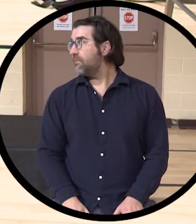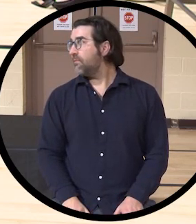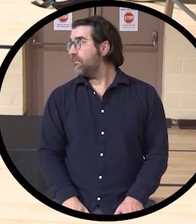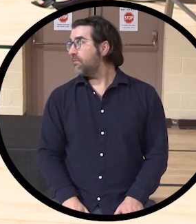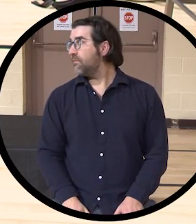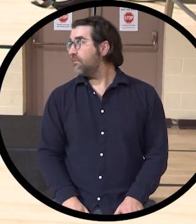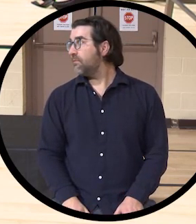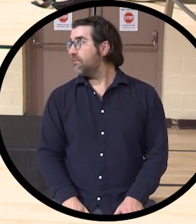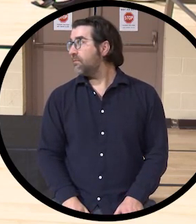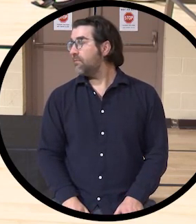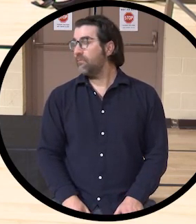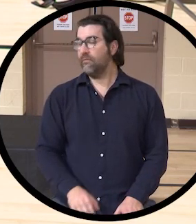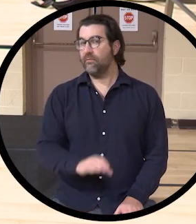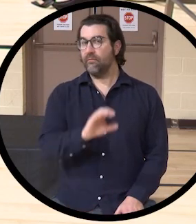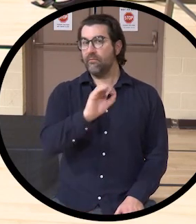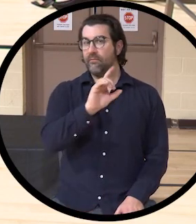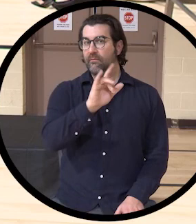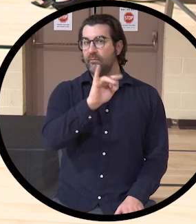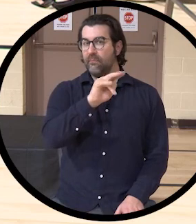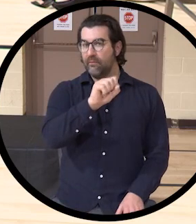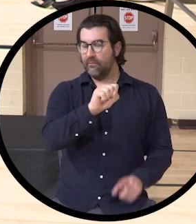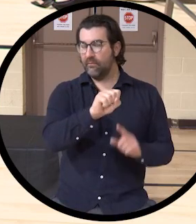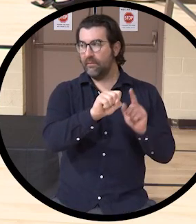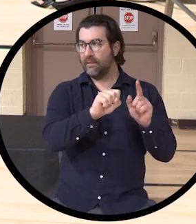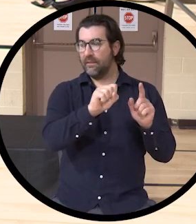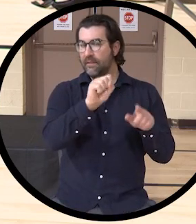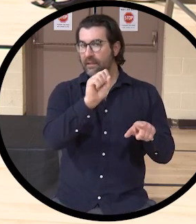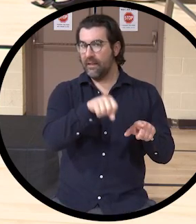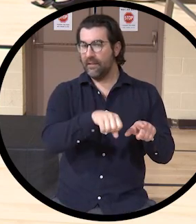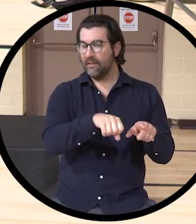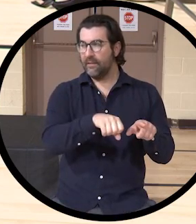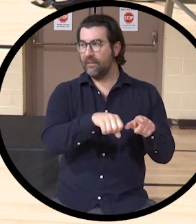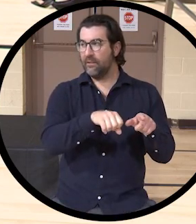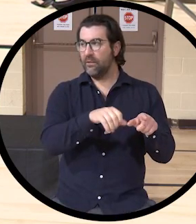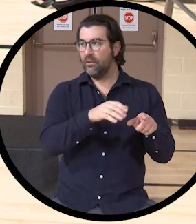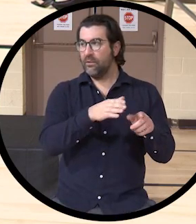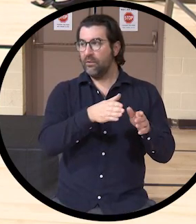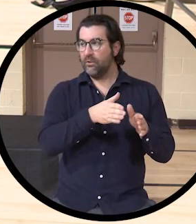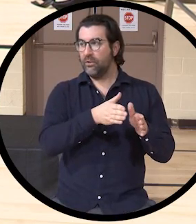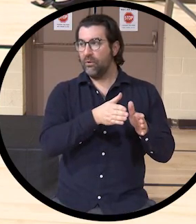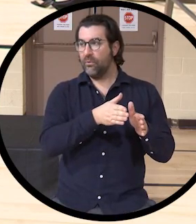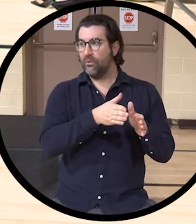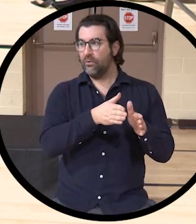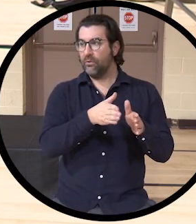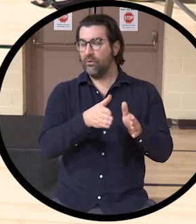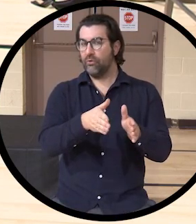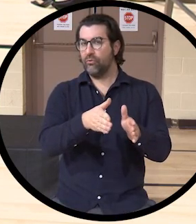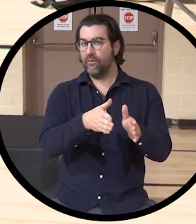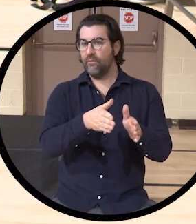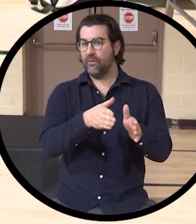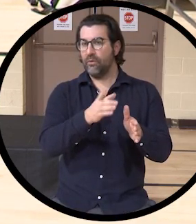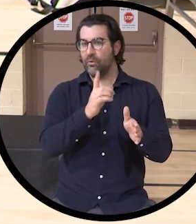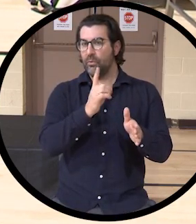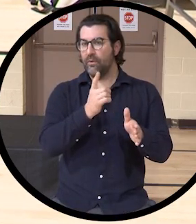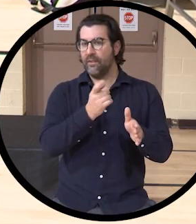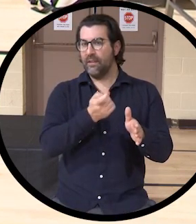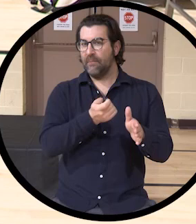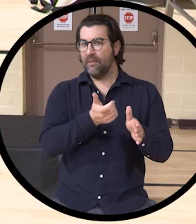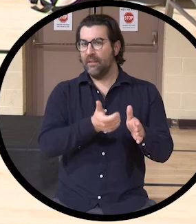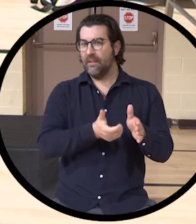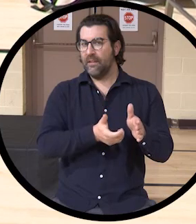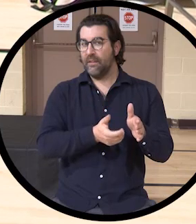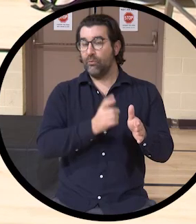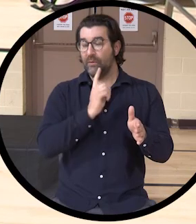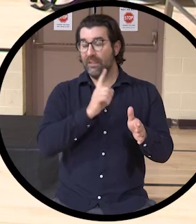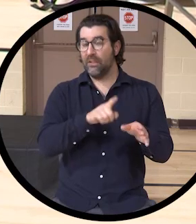Yeah, so short answer about Collins is yes. Because of this shift in the travel lane, at least on the one approach, it's a little bit extra long